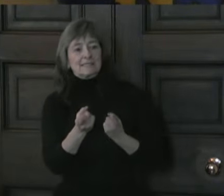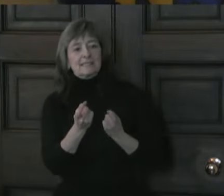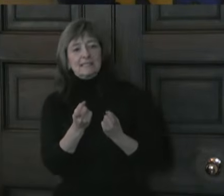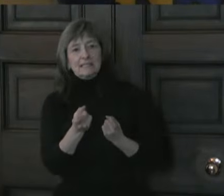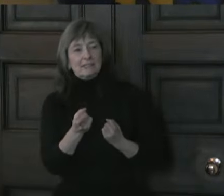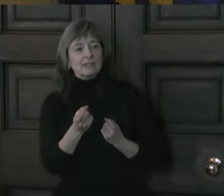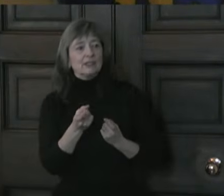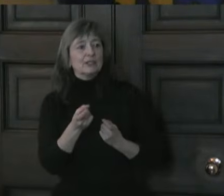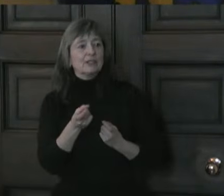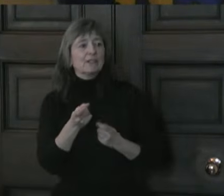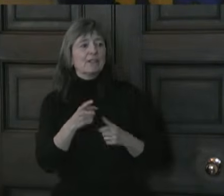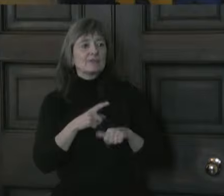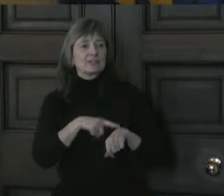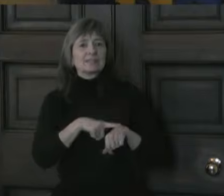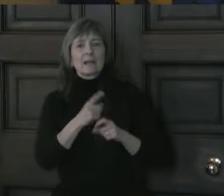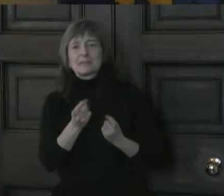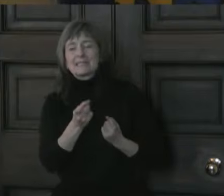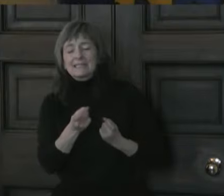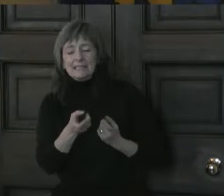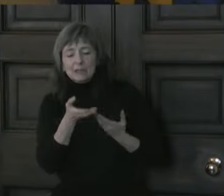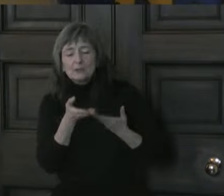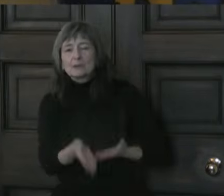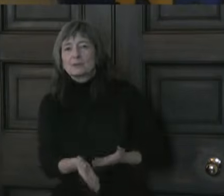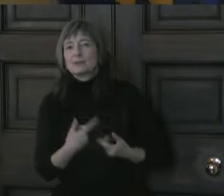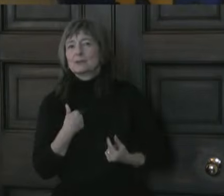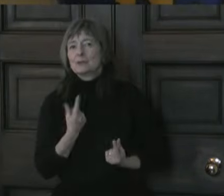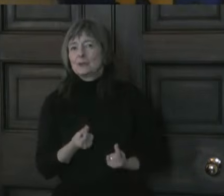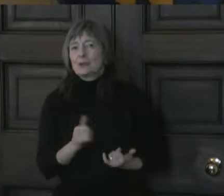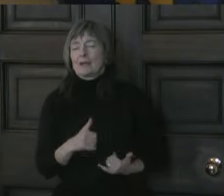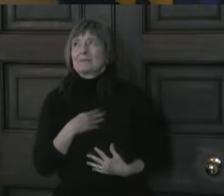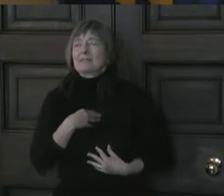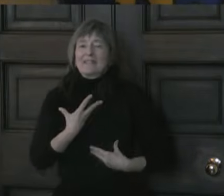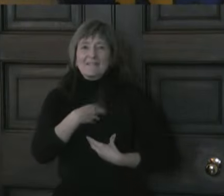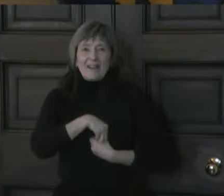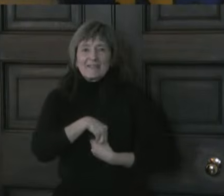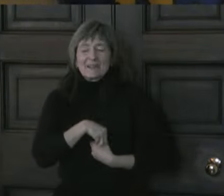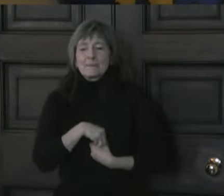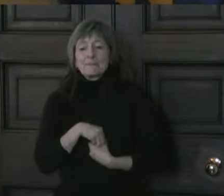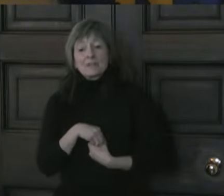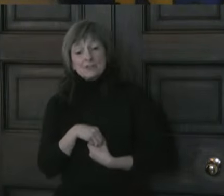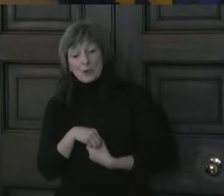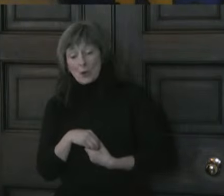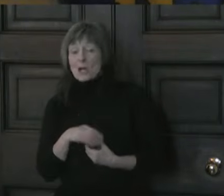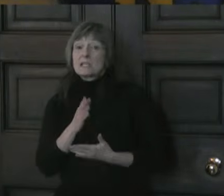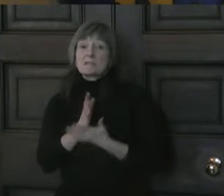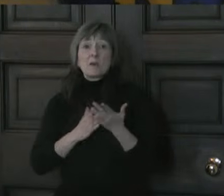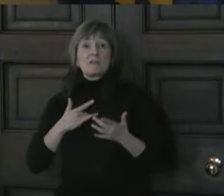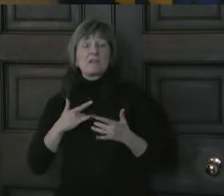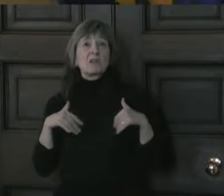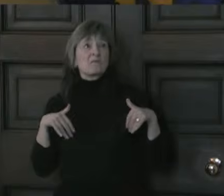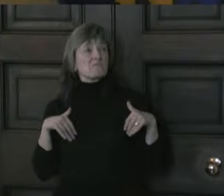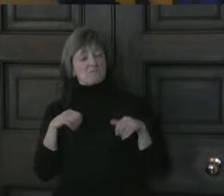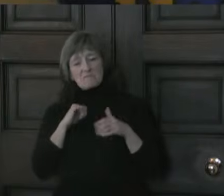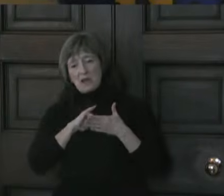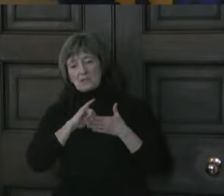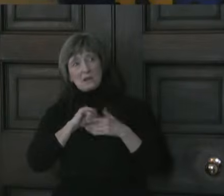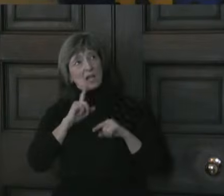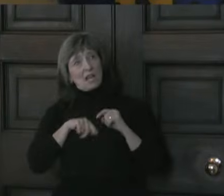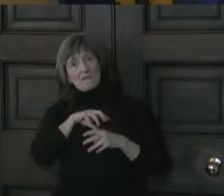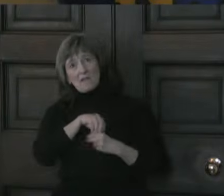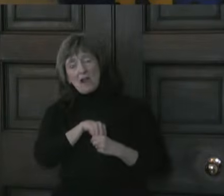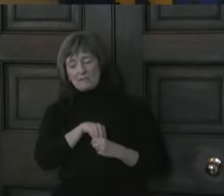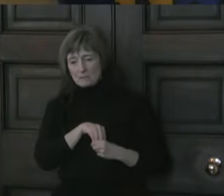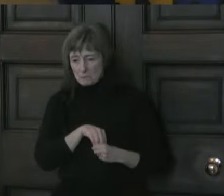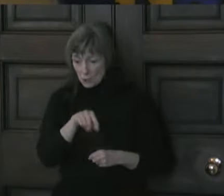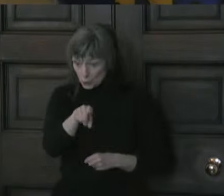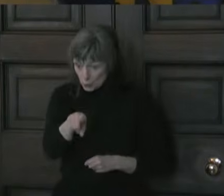have made the impossible possible for those left on the sidelines. You have advocated and championed